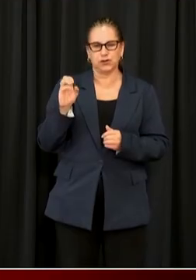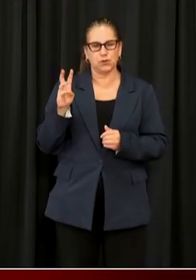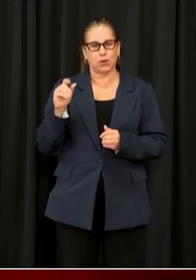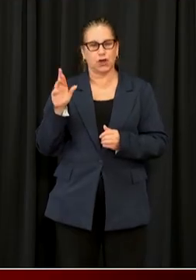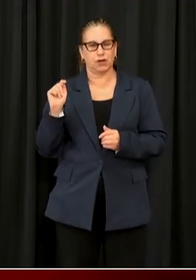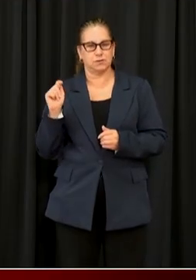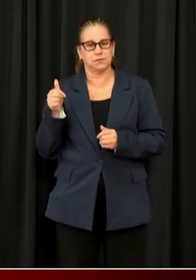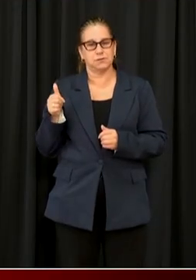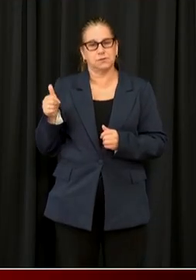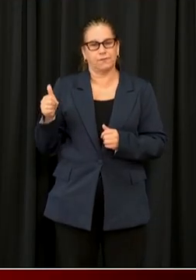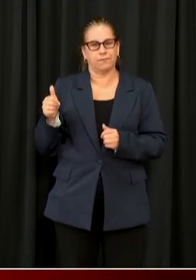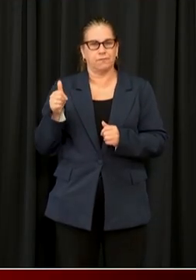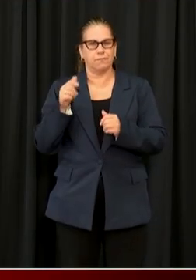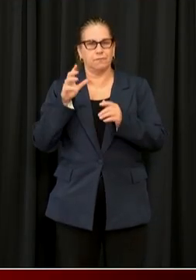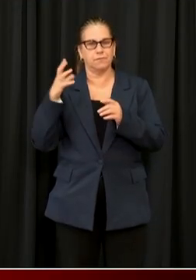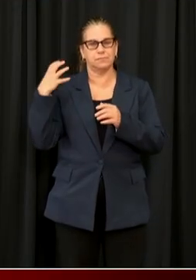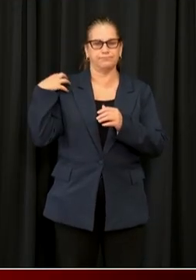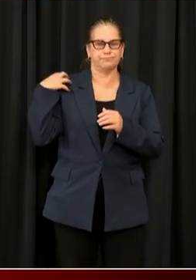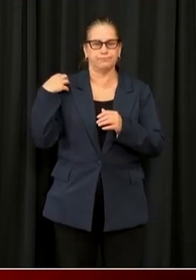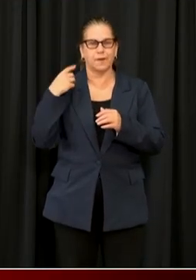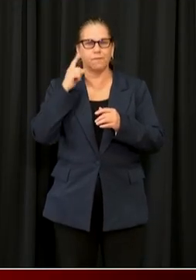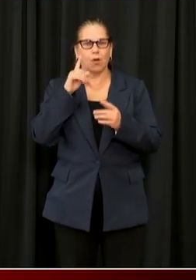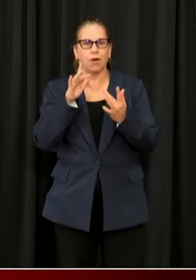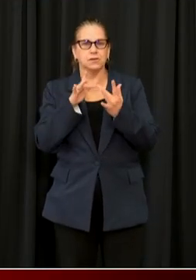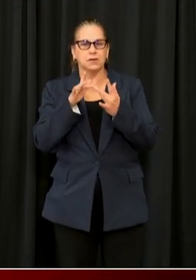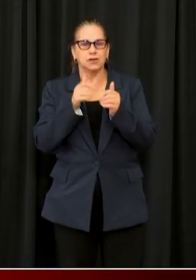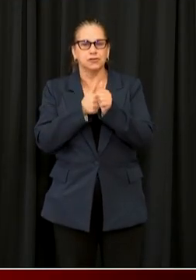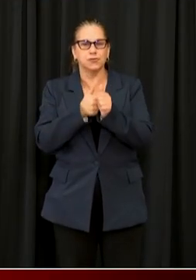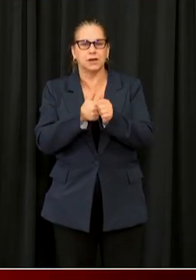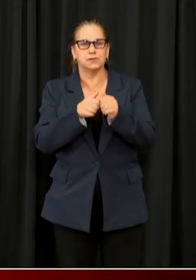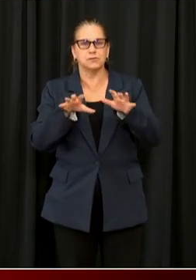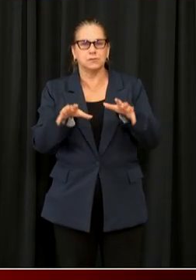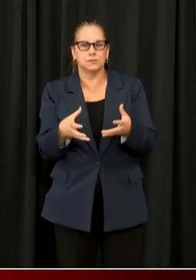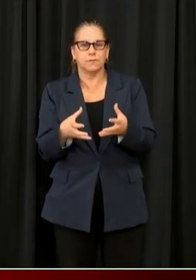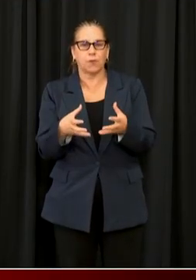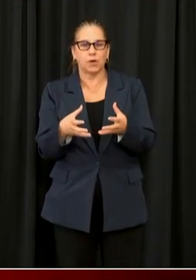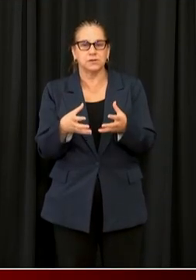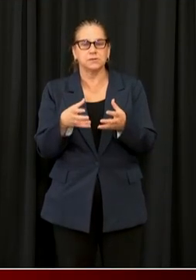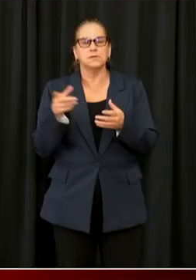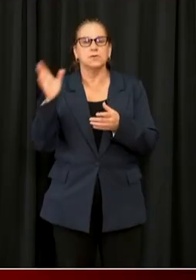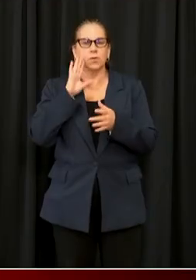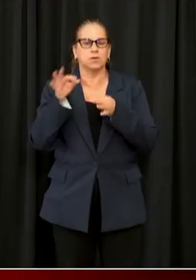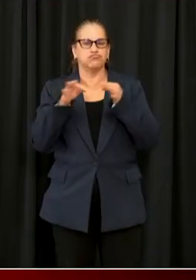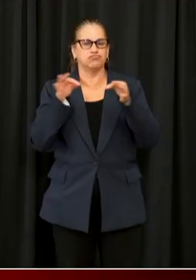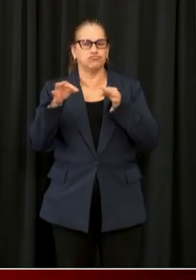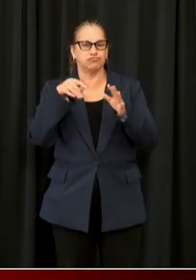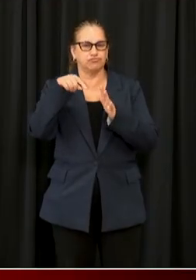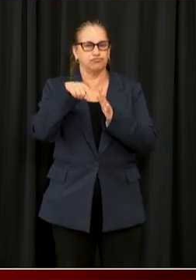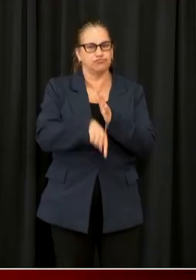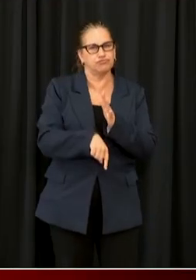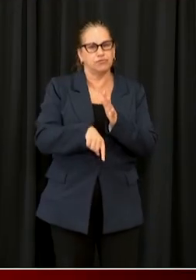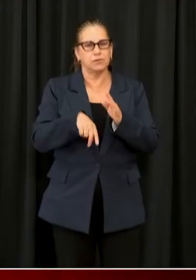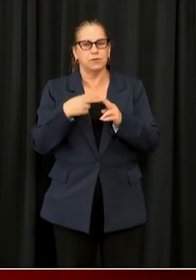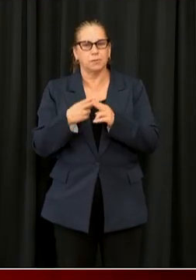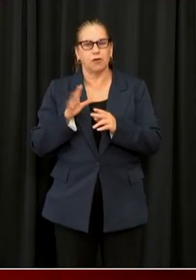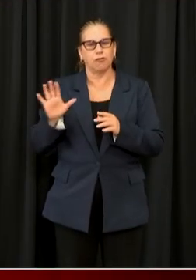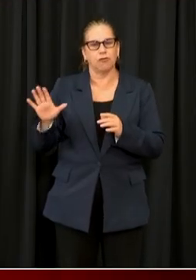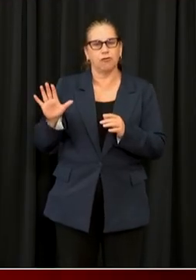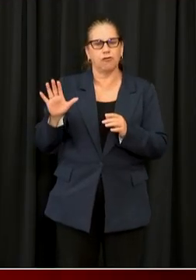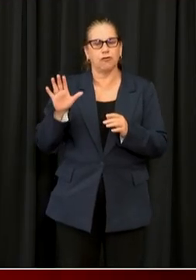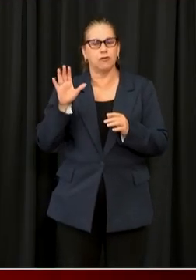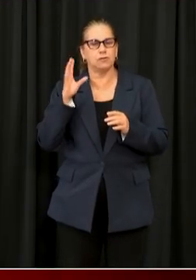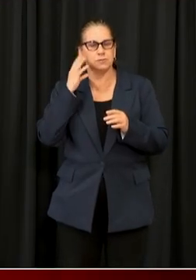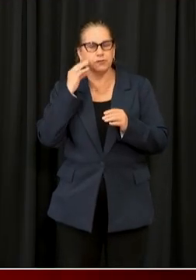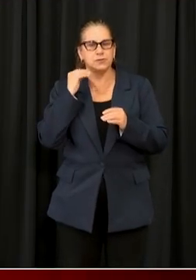Trace Force, and he will share some about his experience doing contact